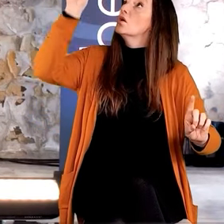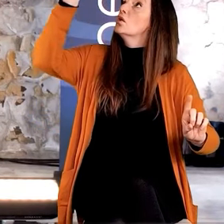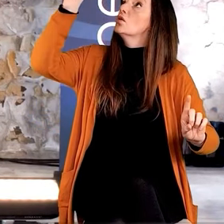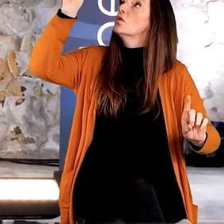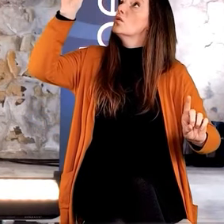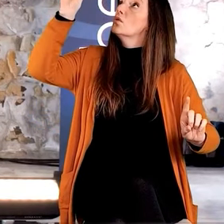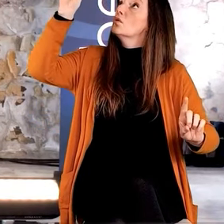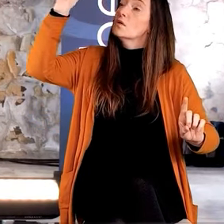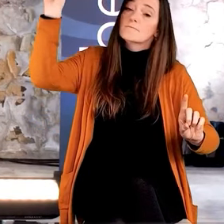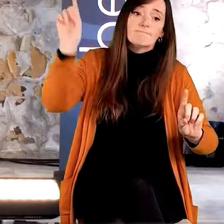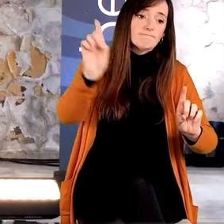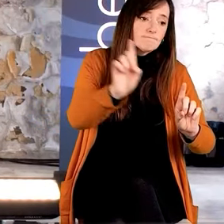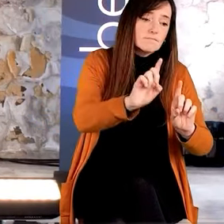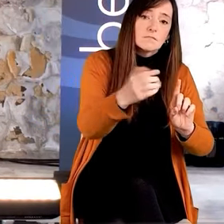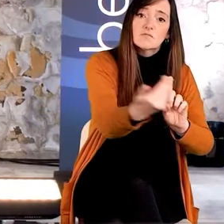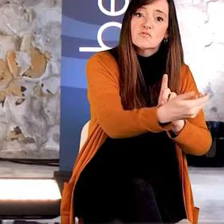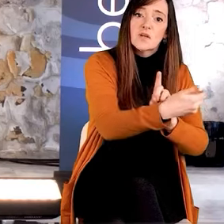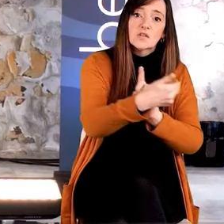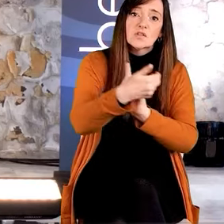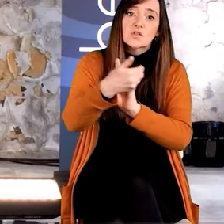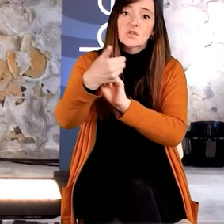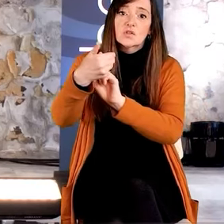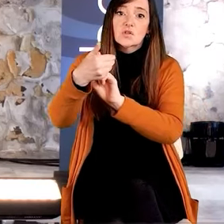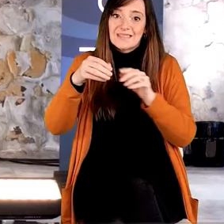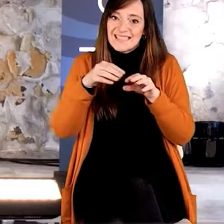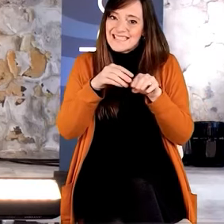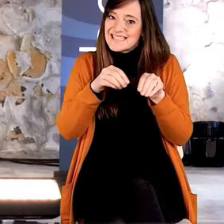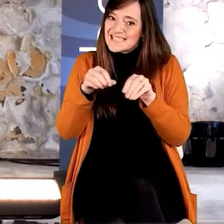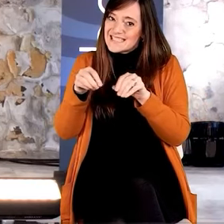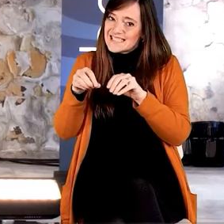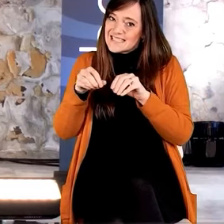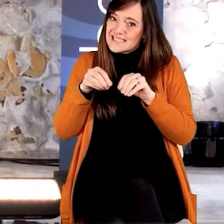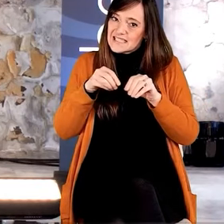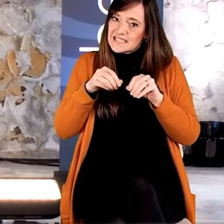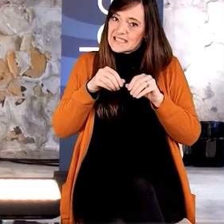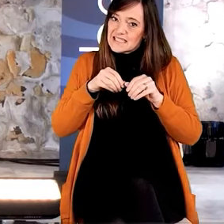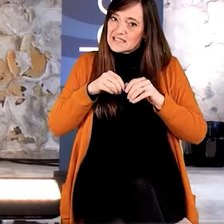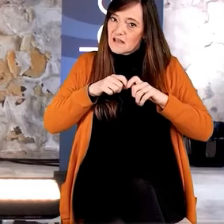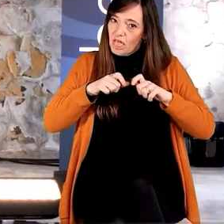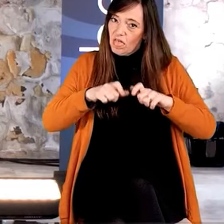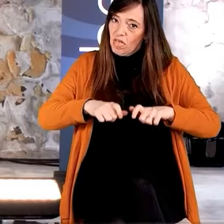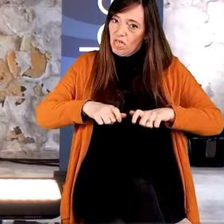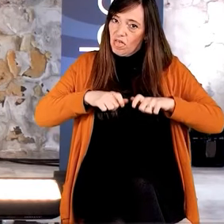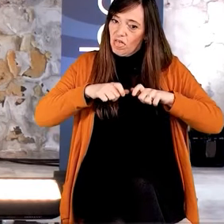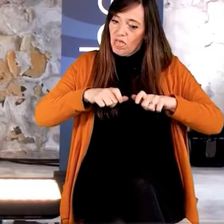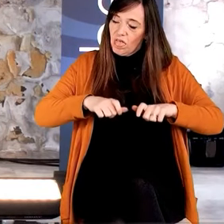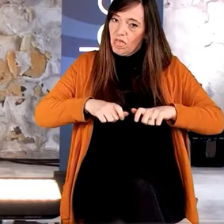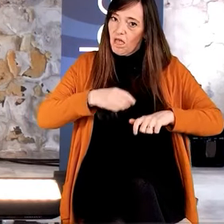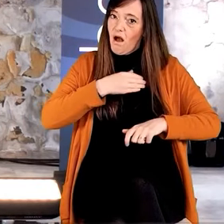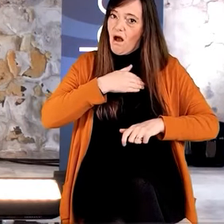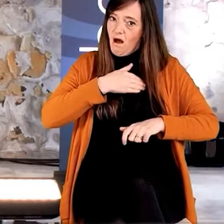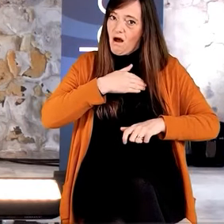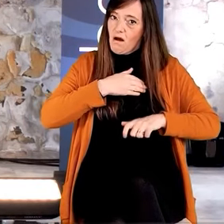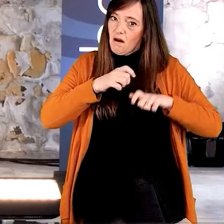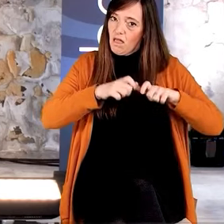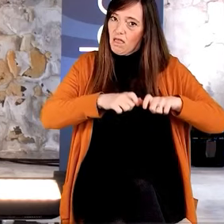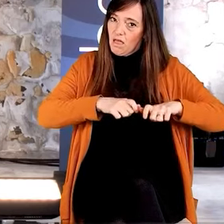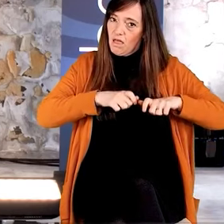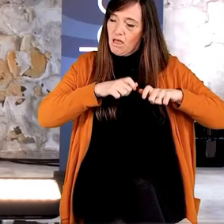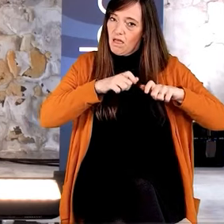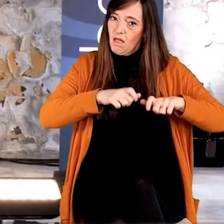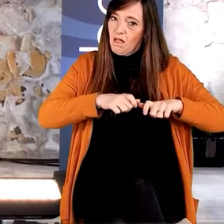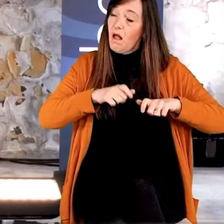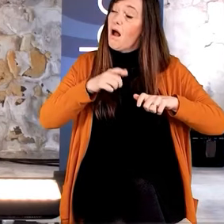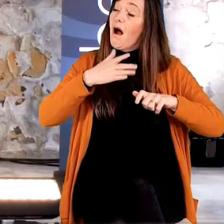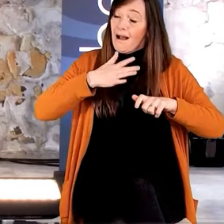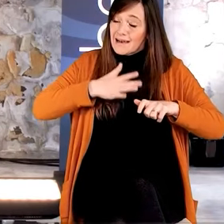way. And you've rescued me from that. The seeds of that are still there in my heart. And I need to pray